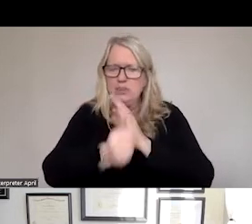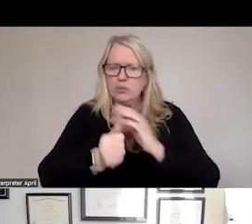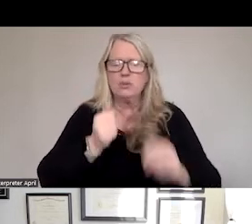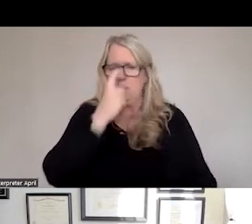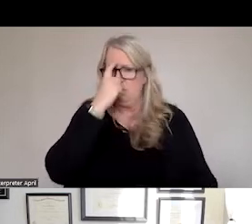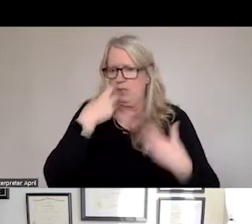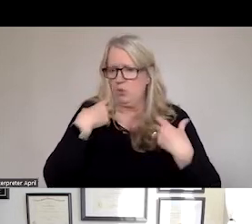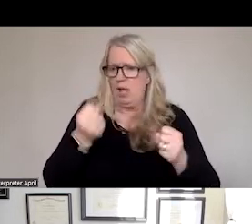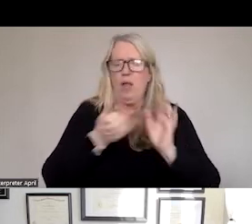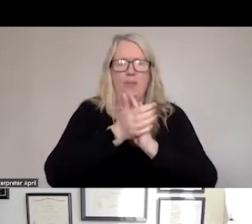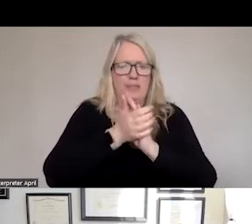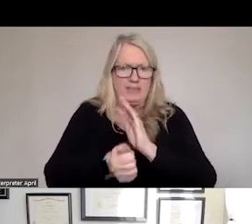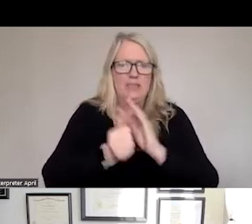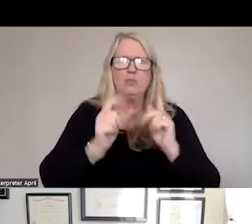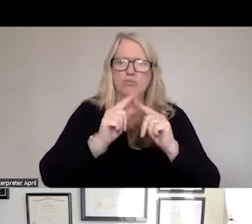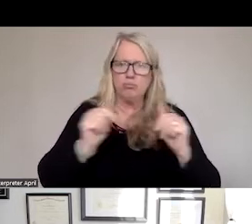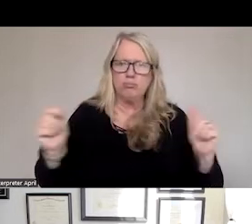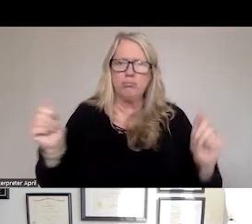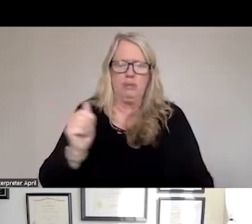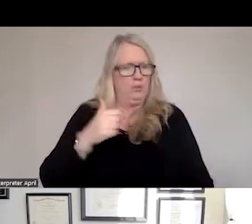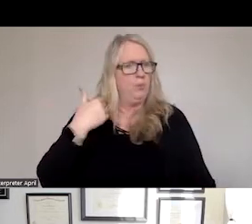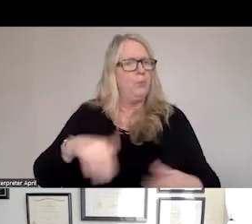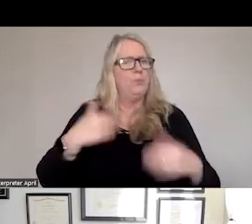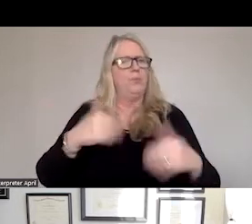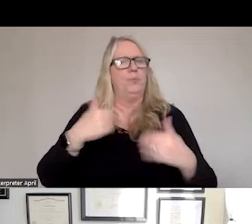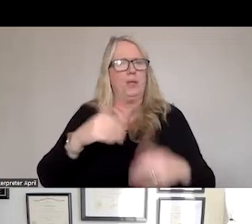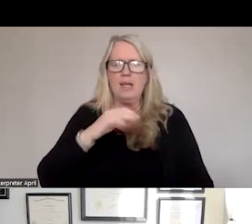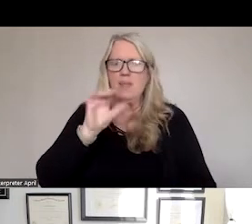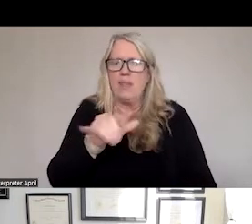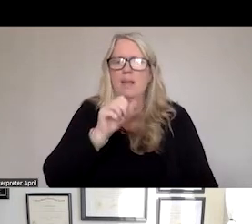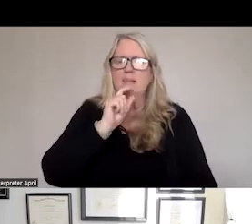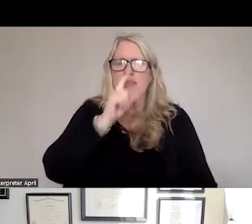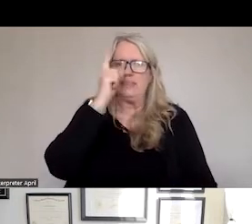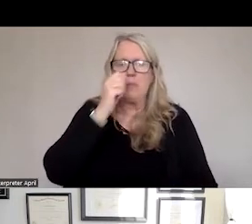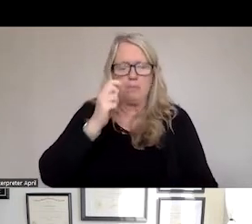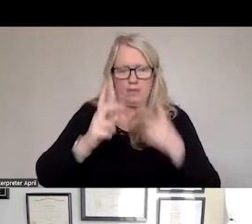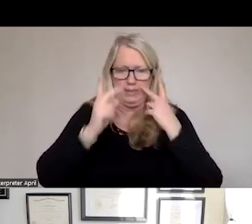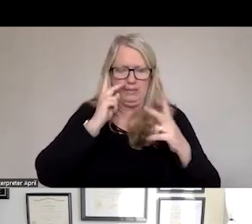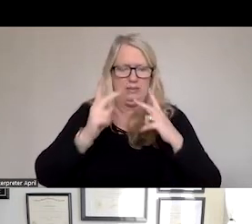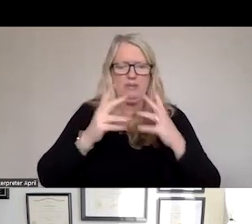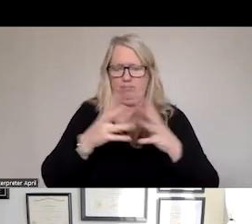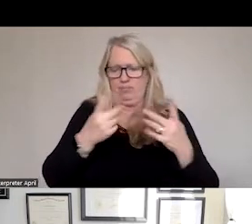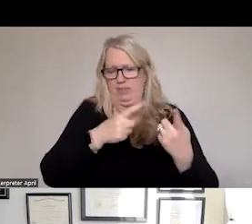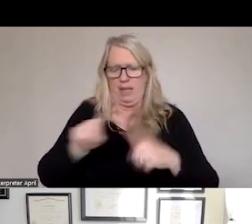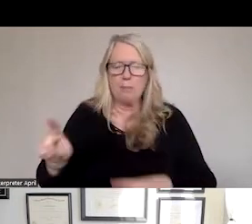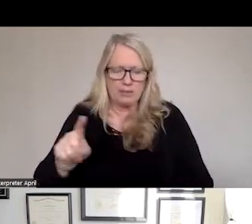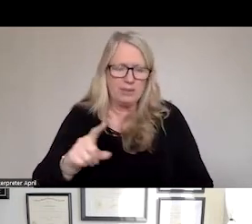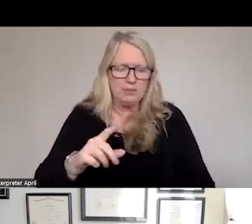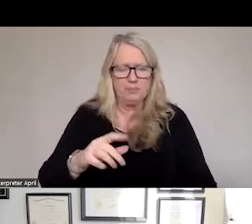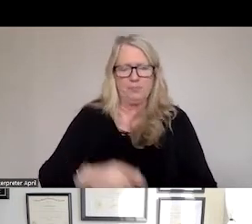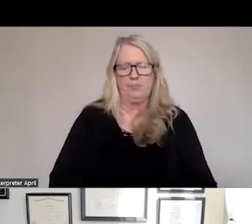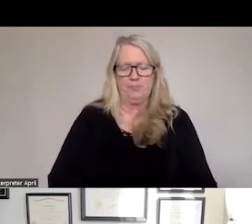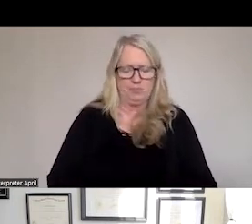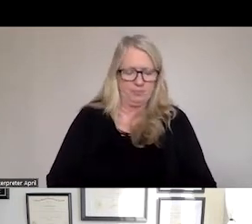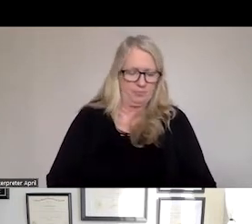health skills, whatever it is, and it wasn't just extractive. And that's something that I see a lot in the research world, and I think that's something that we can all learn